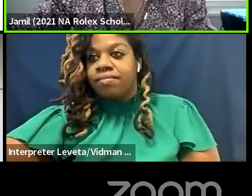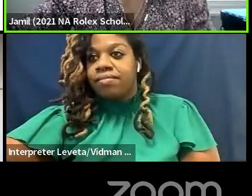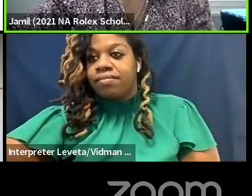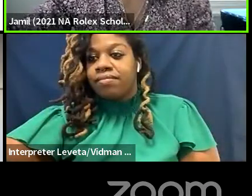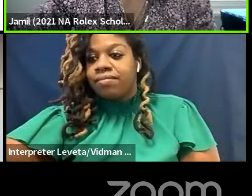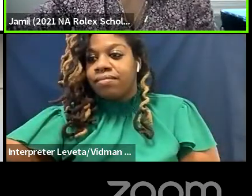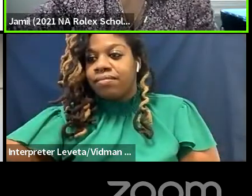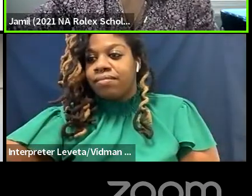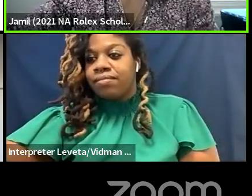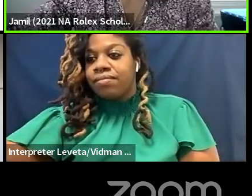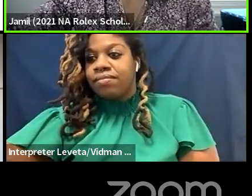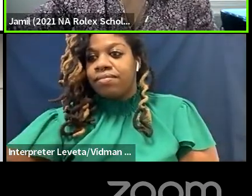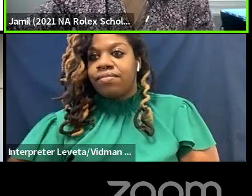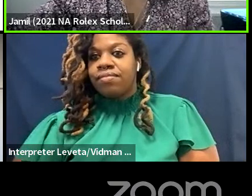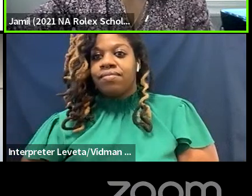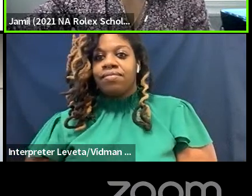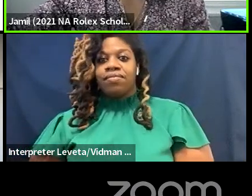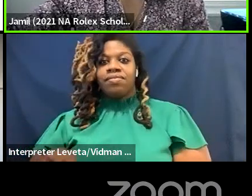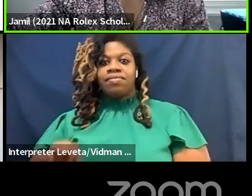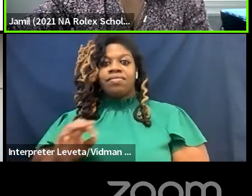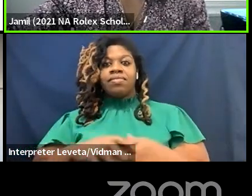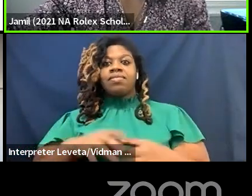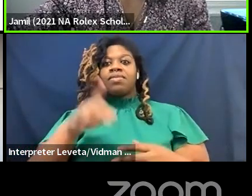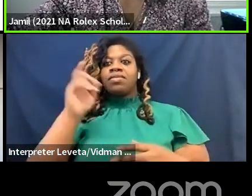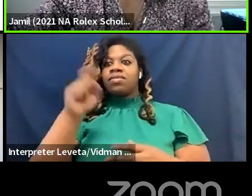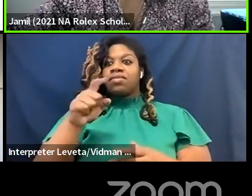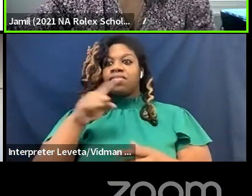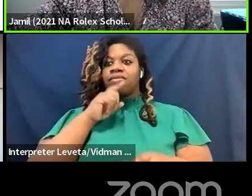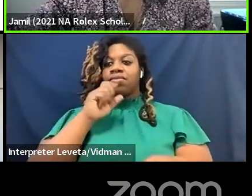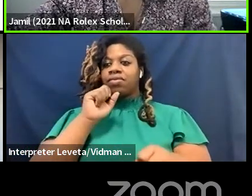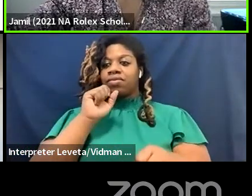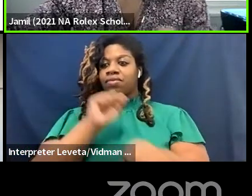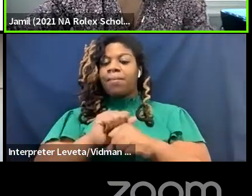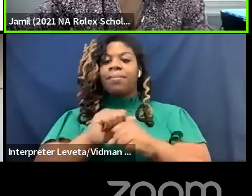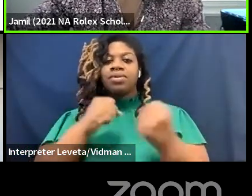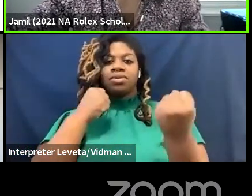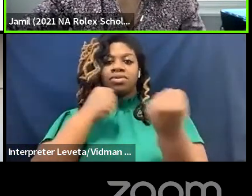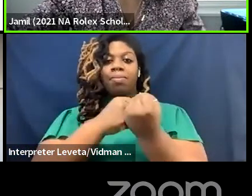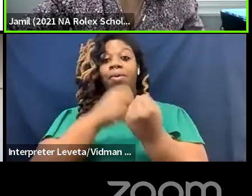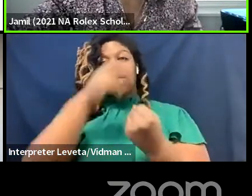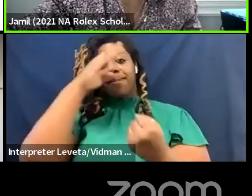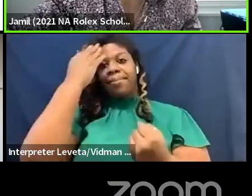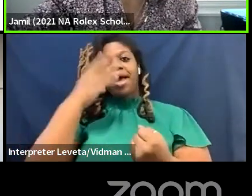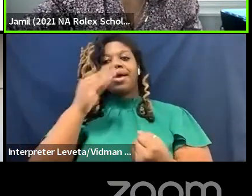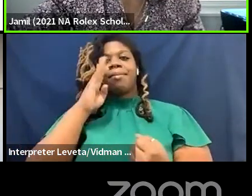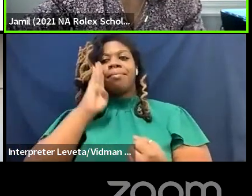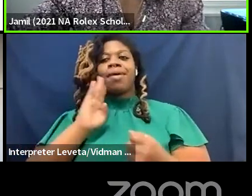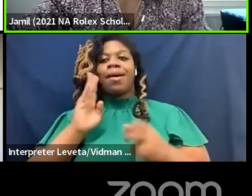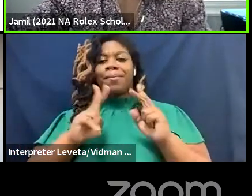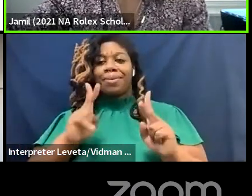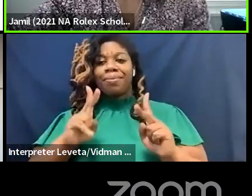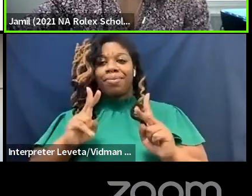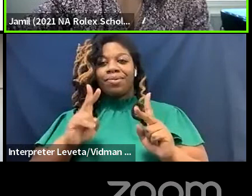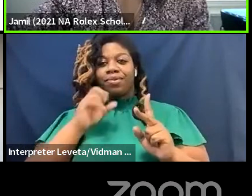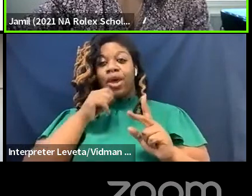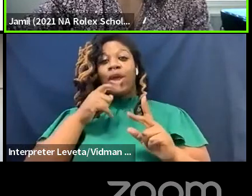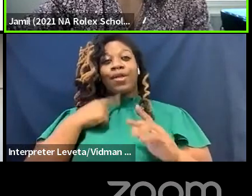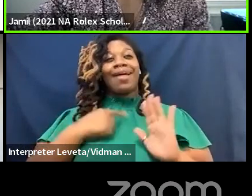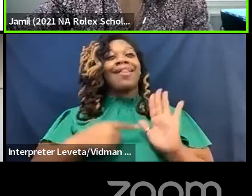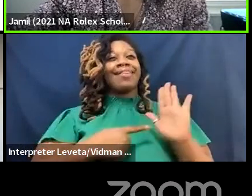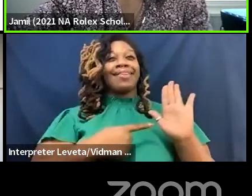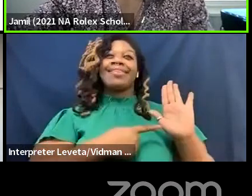something that actually supports Black people or brown people, you know, donating to a certain cause